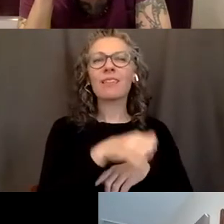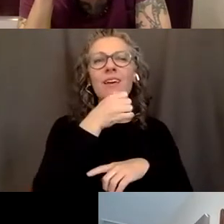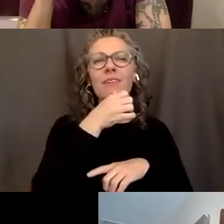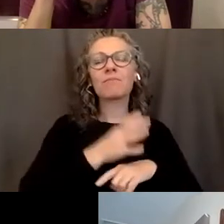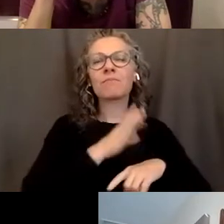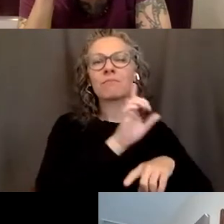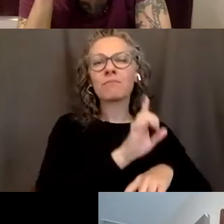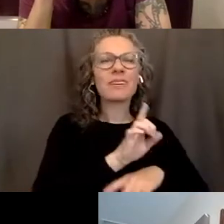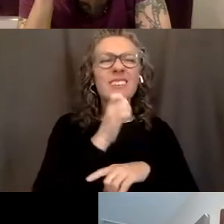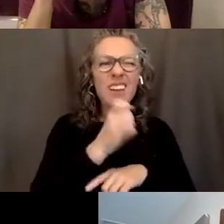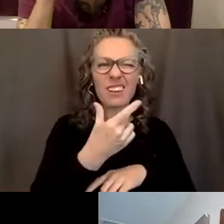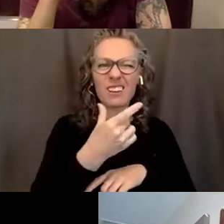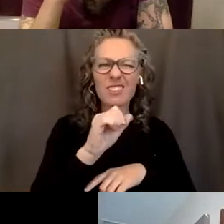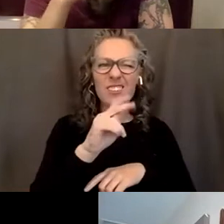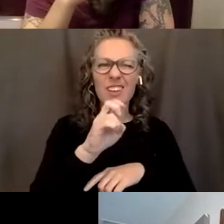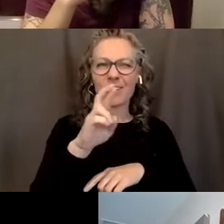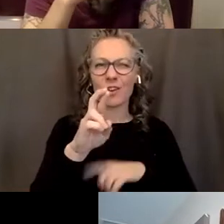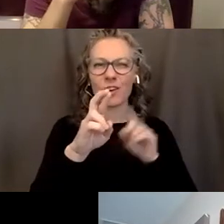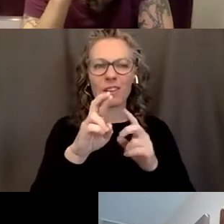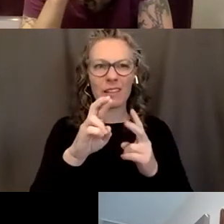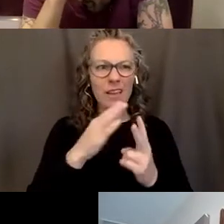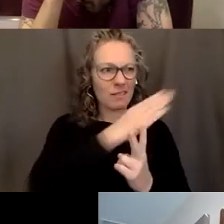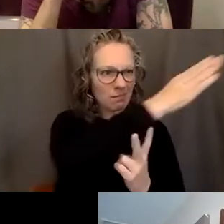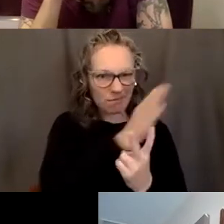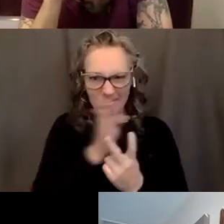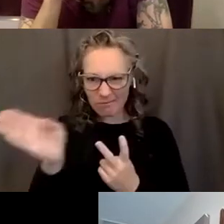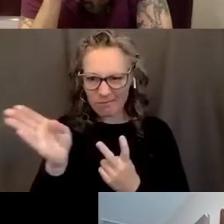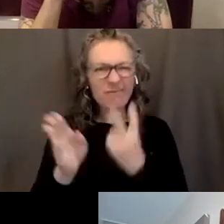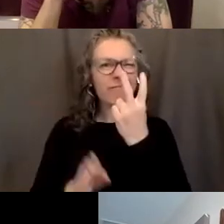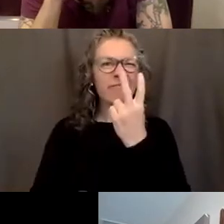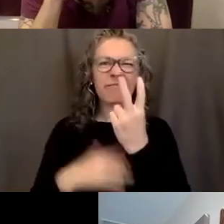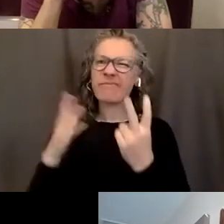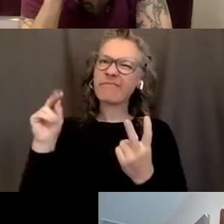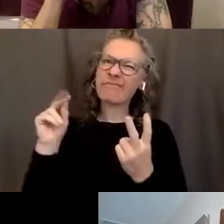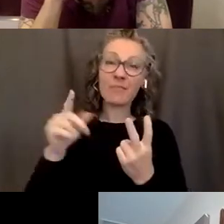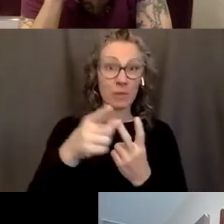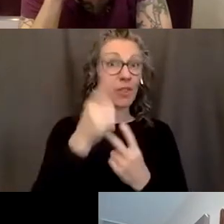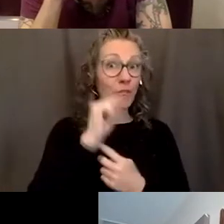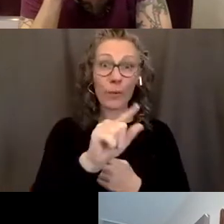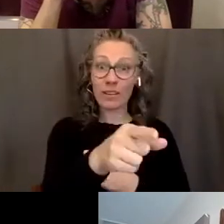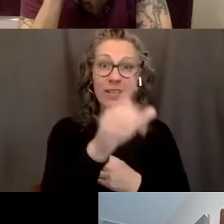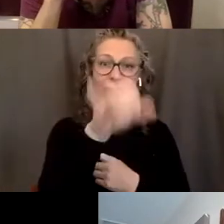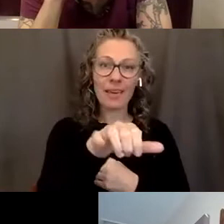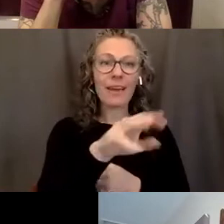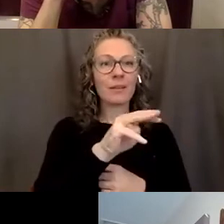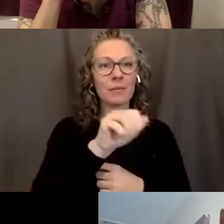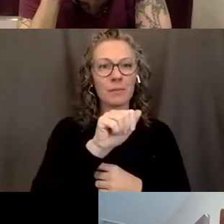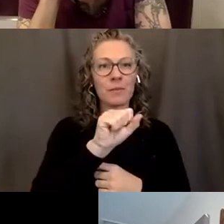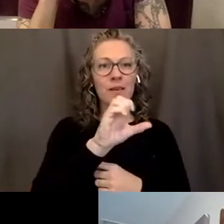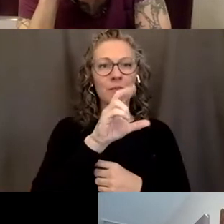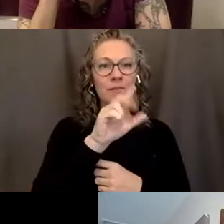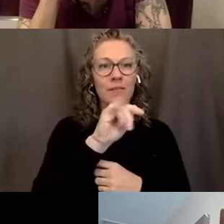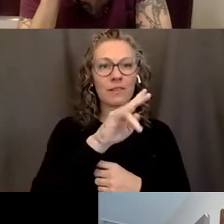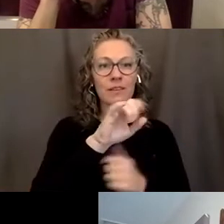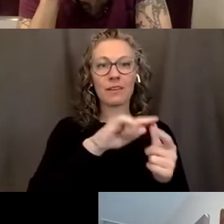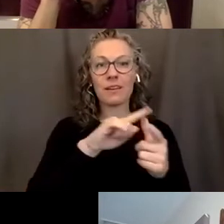about gender as in contrasting in binary, but just as in, like you were saying, Thorne, about the masculine and the feminine, and that